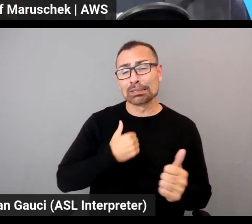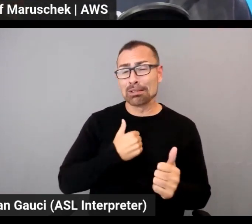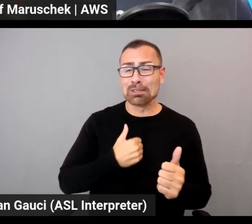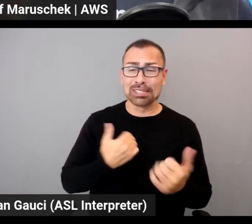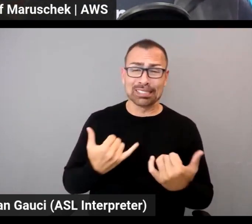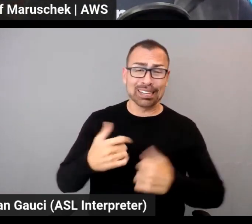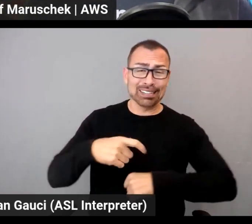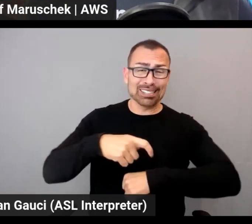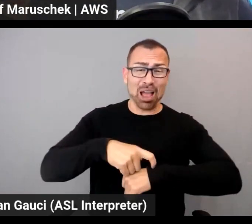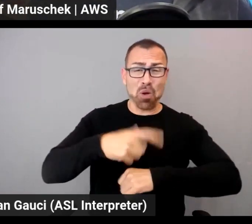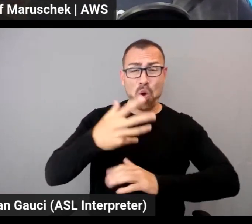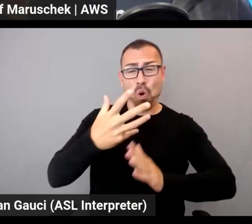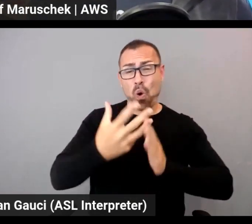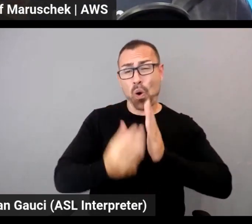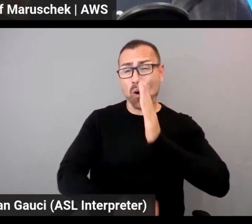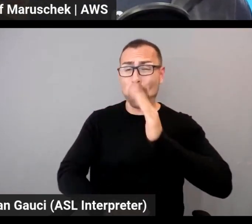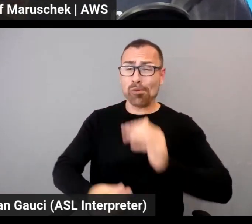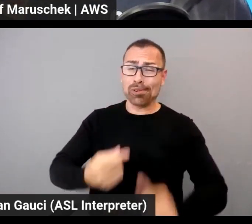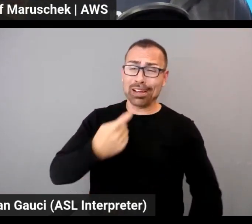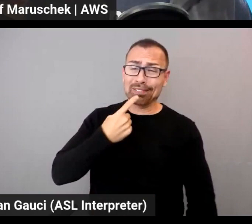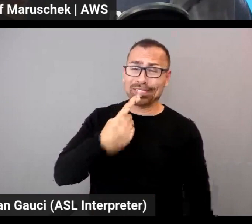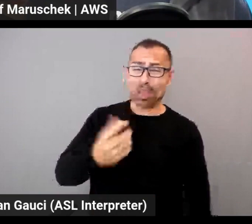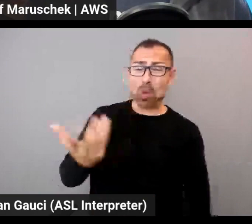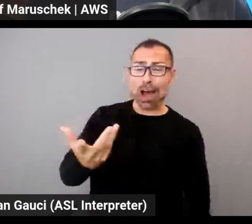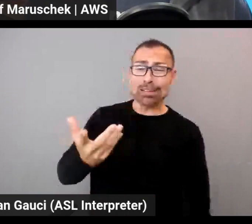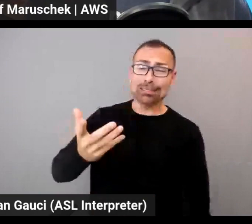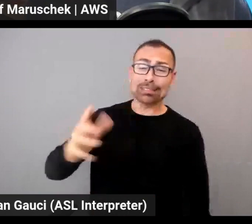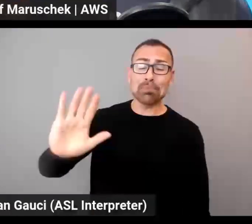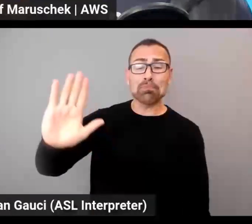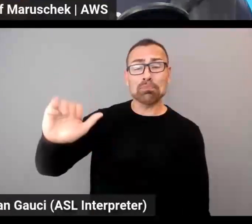say adieu. We say goodbye.